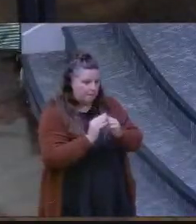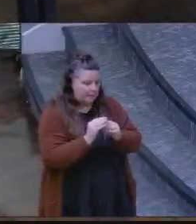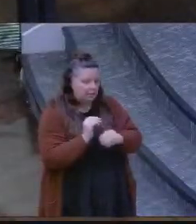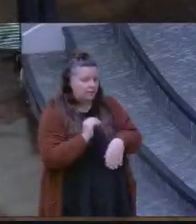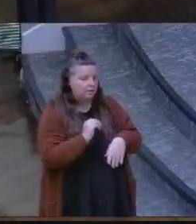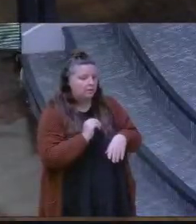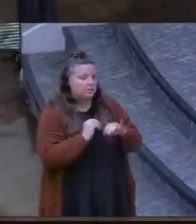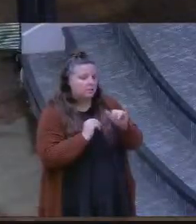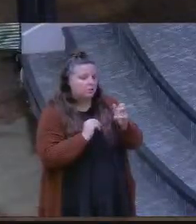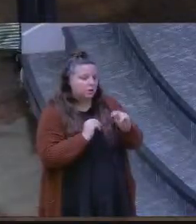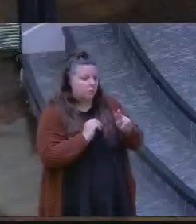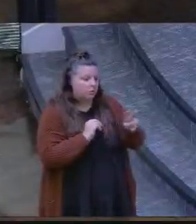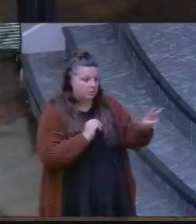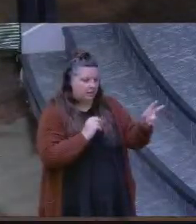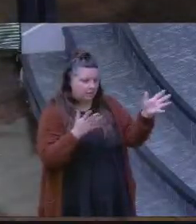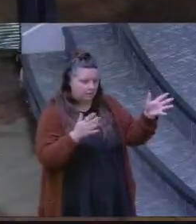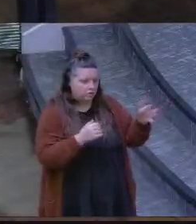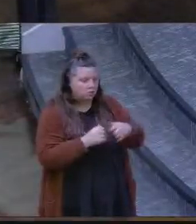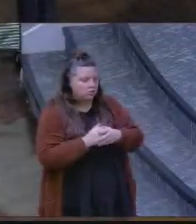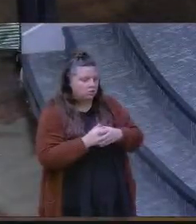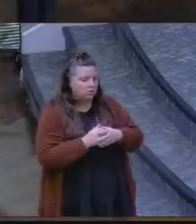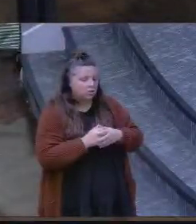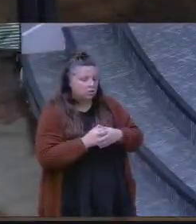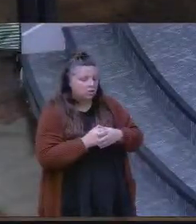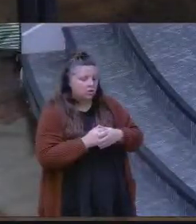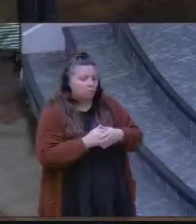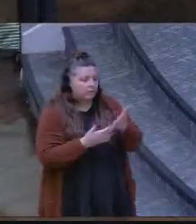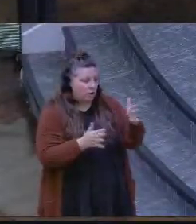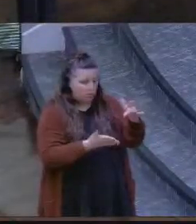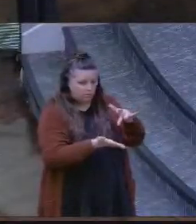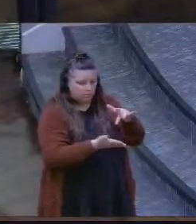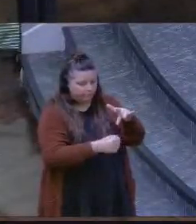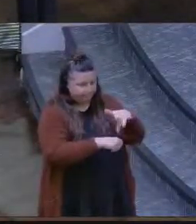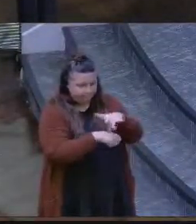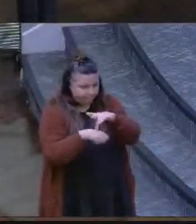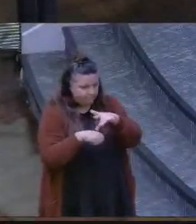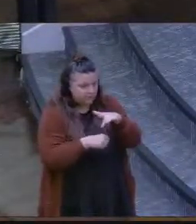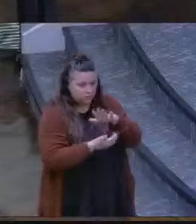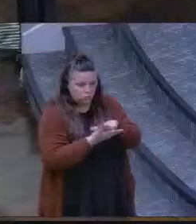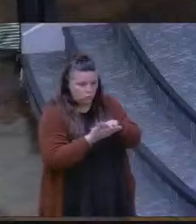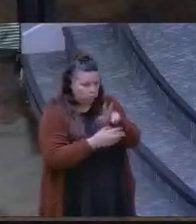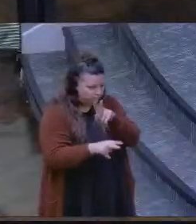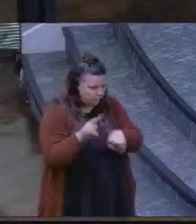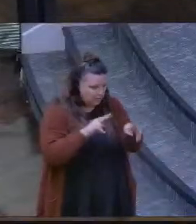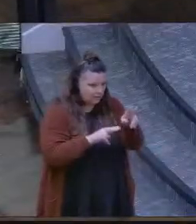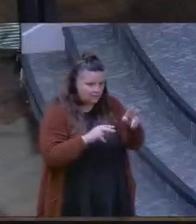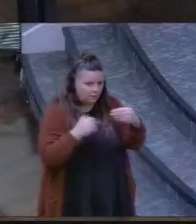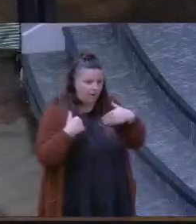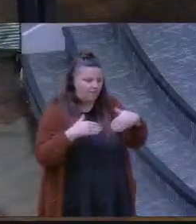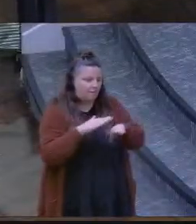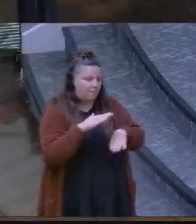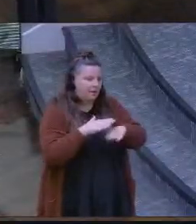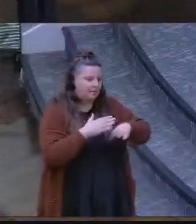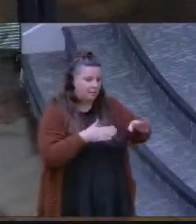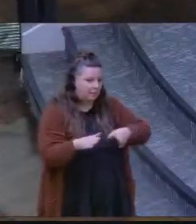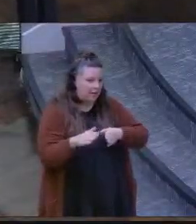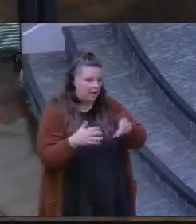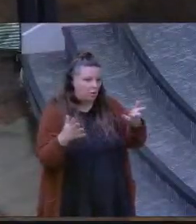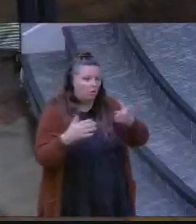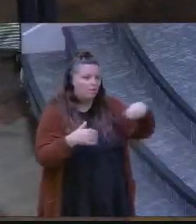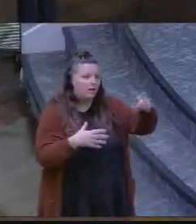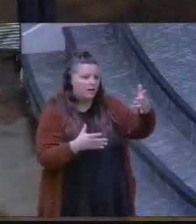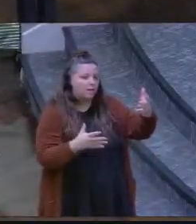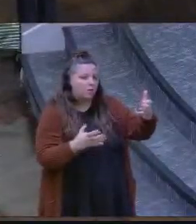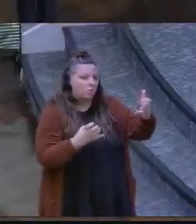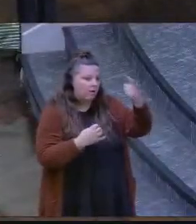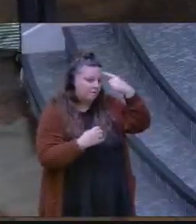at 6 o'clock. We've already met with the school a few times, so we've got a basic plan on what they want as far as new classroom space.